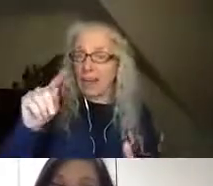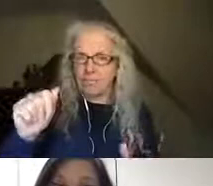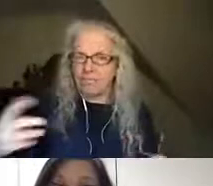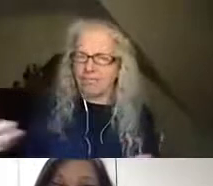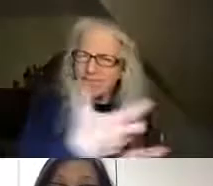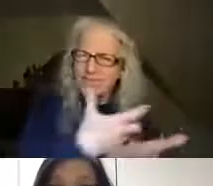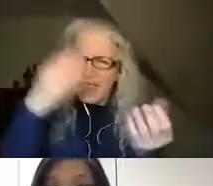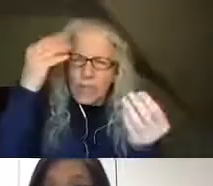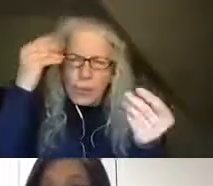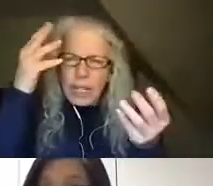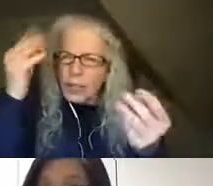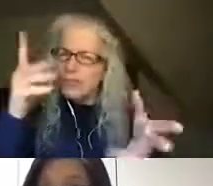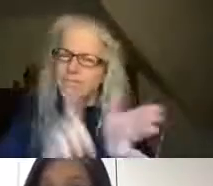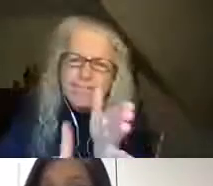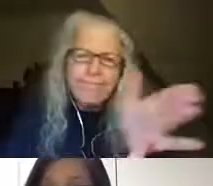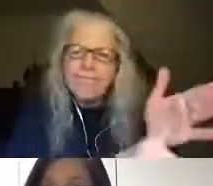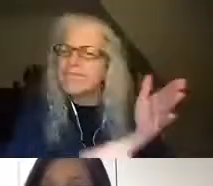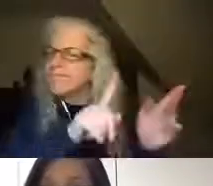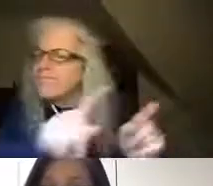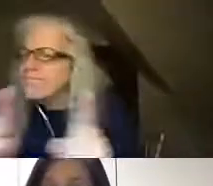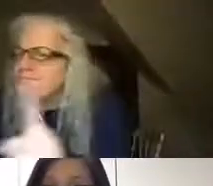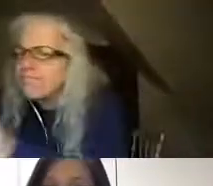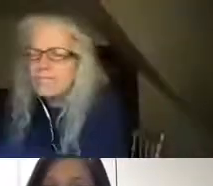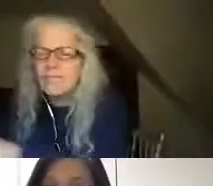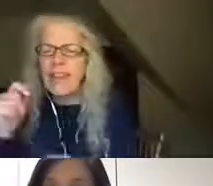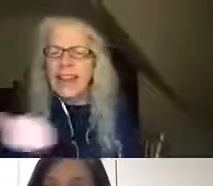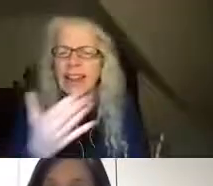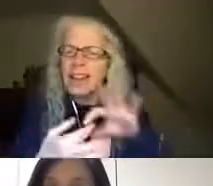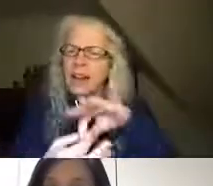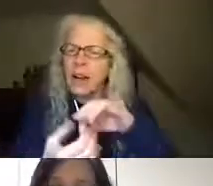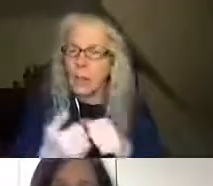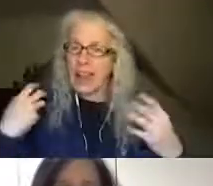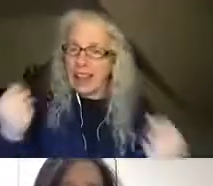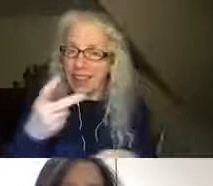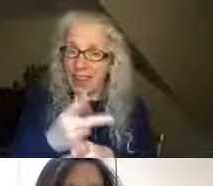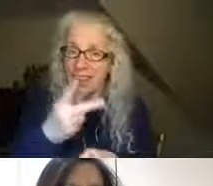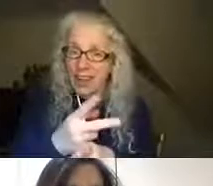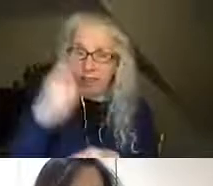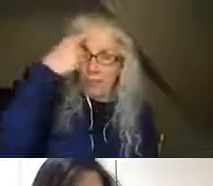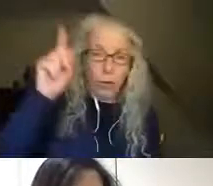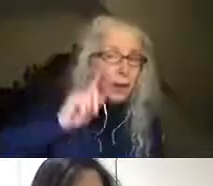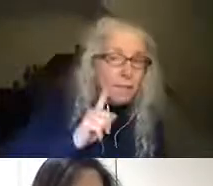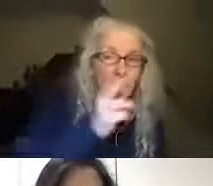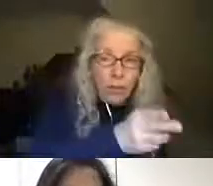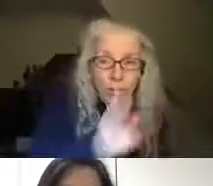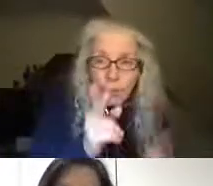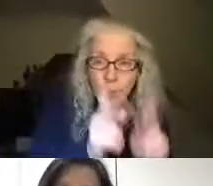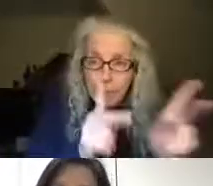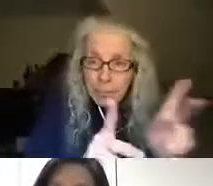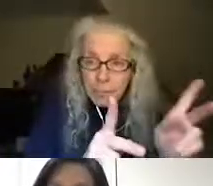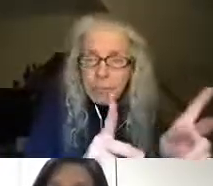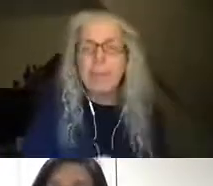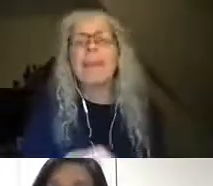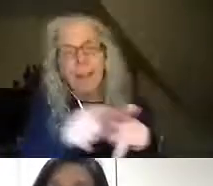or any health surveillance that has been conducted within the deaf and hard of hearing community. In addition to that, we